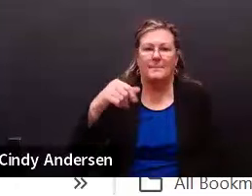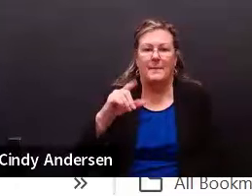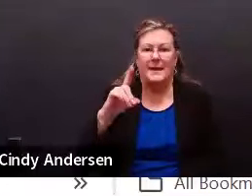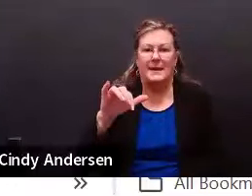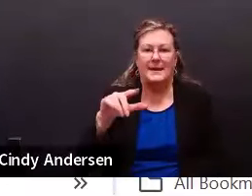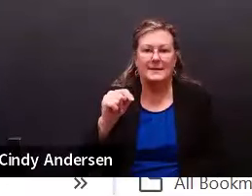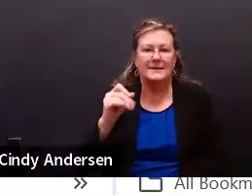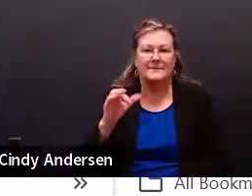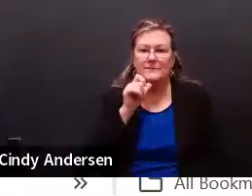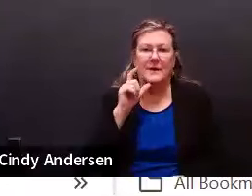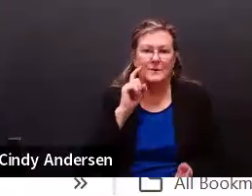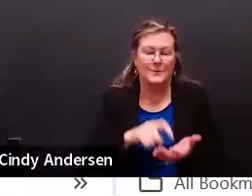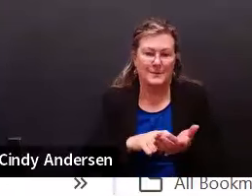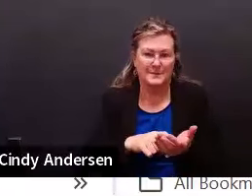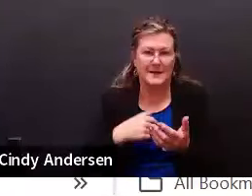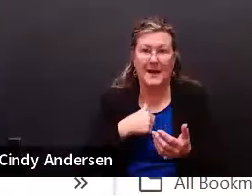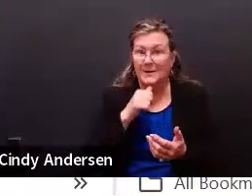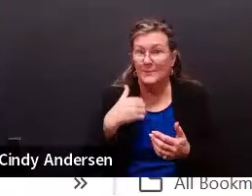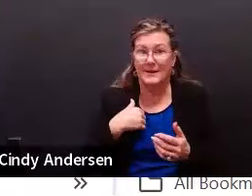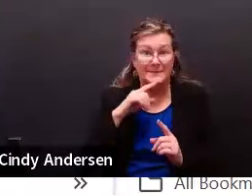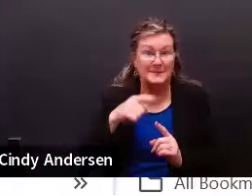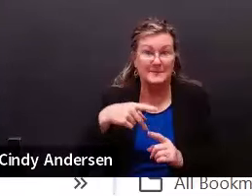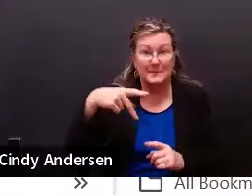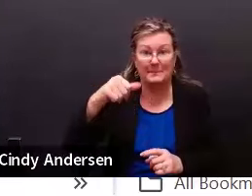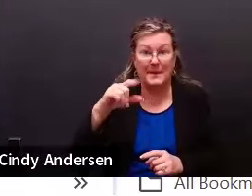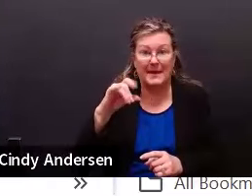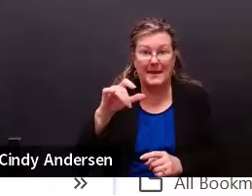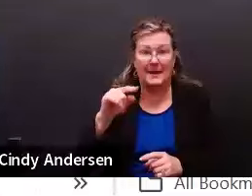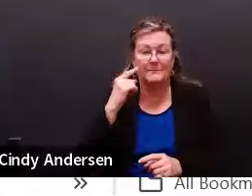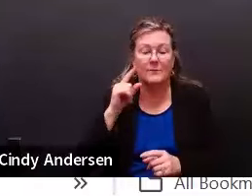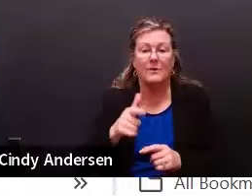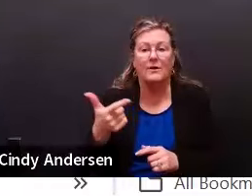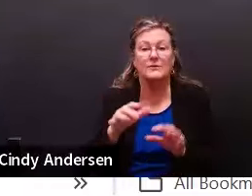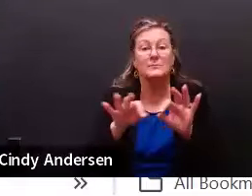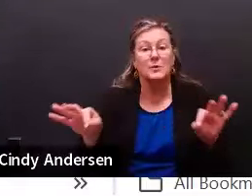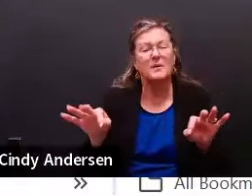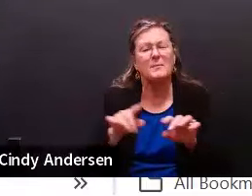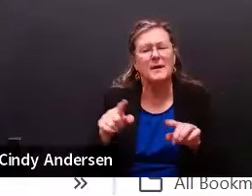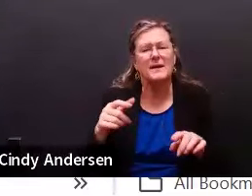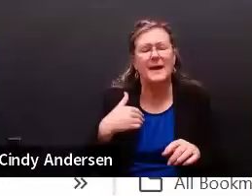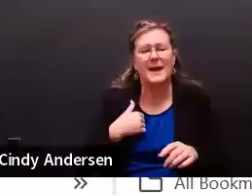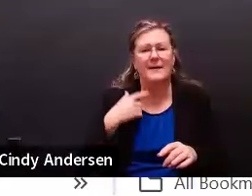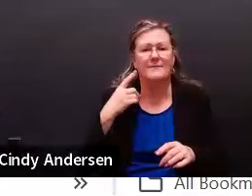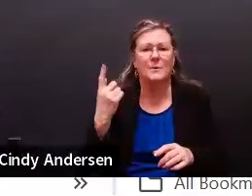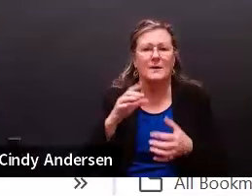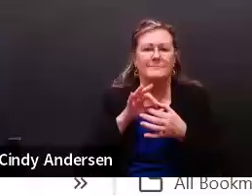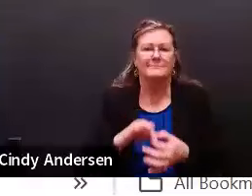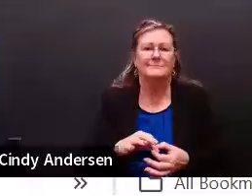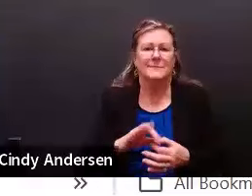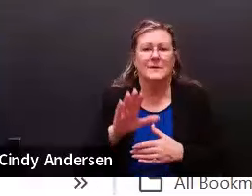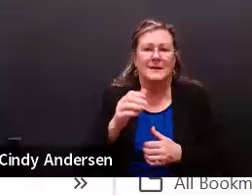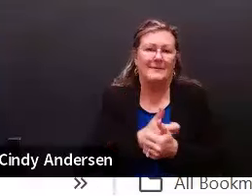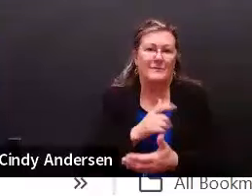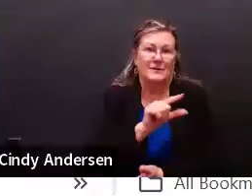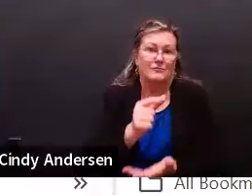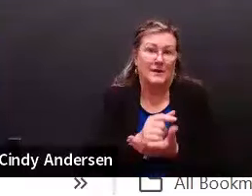here at the State Board of Education. I don't have a specific Padlet for the alternate diploma, but I have one for kind of all things graduation related. So